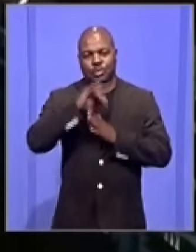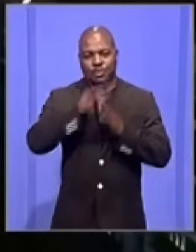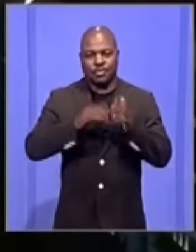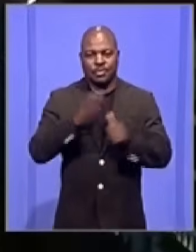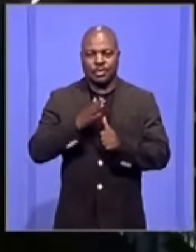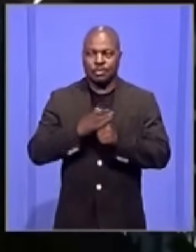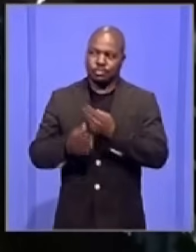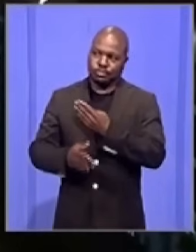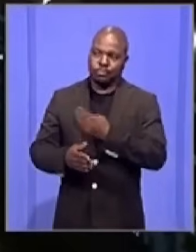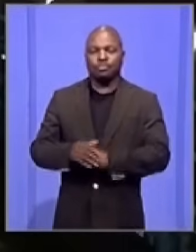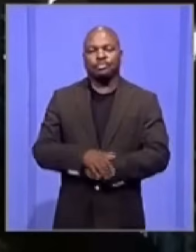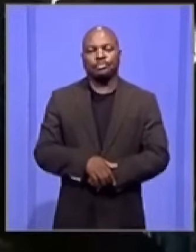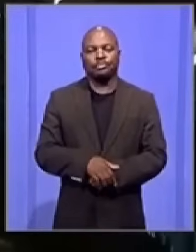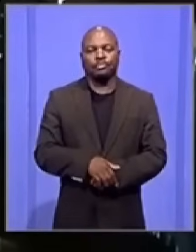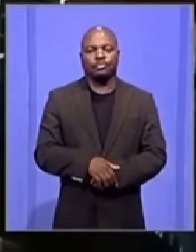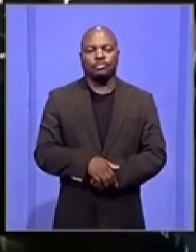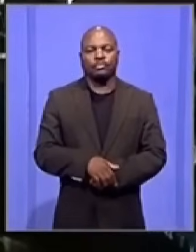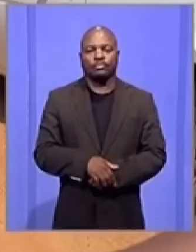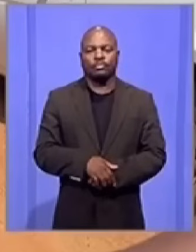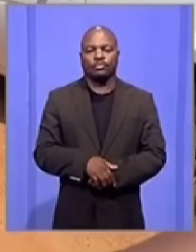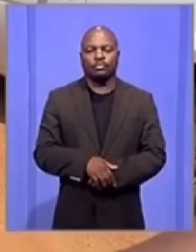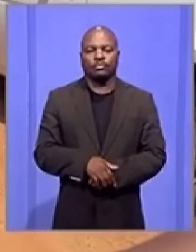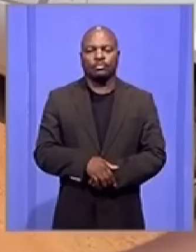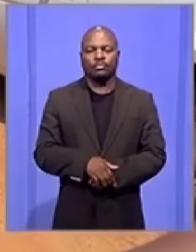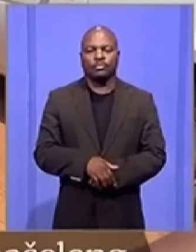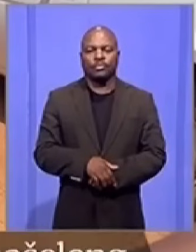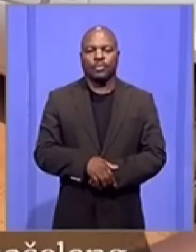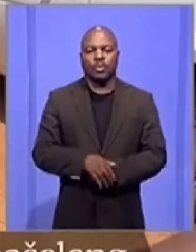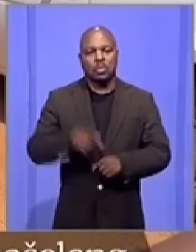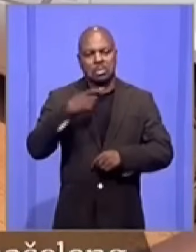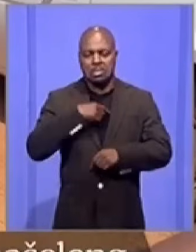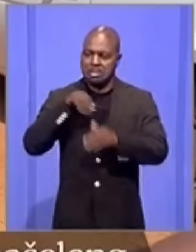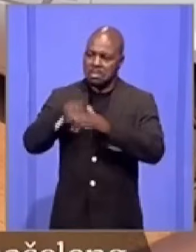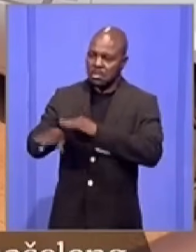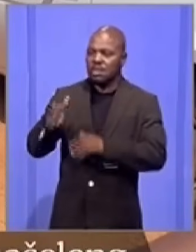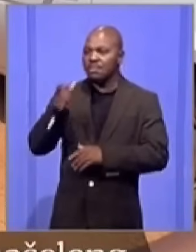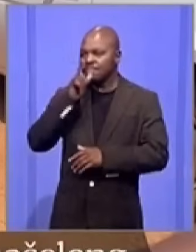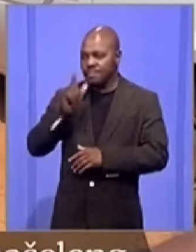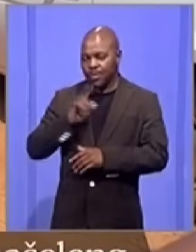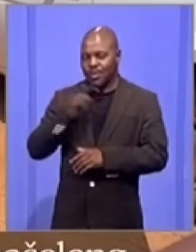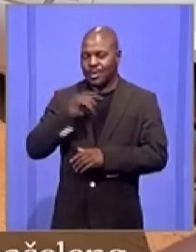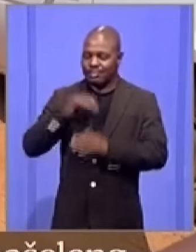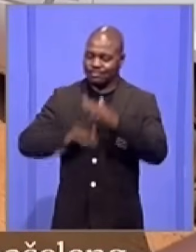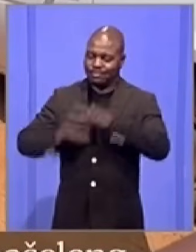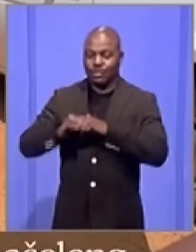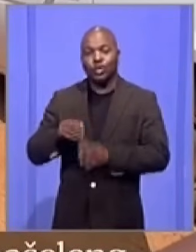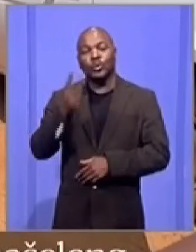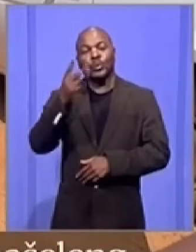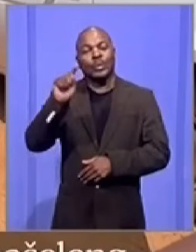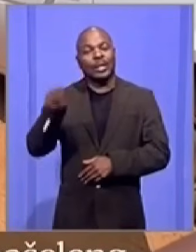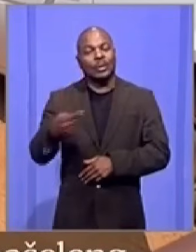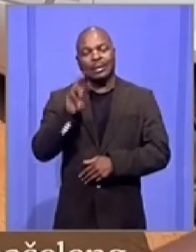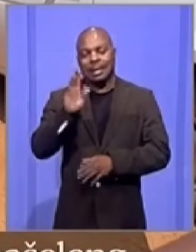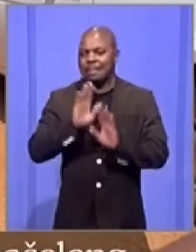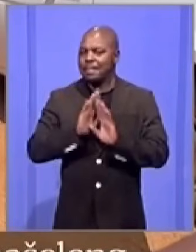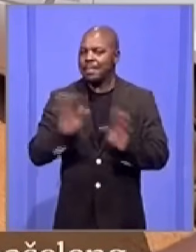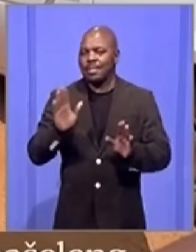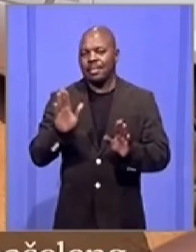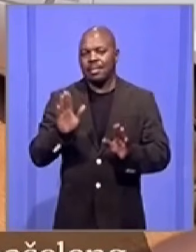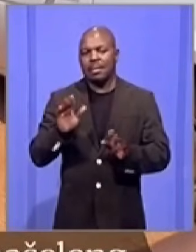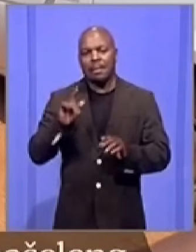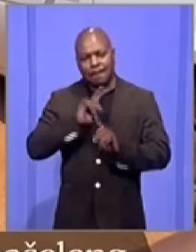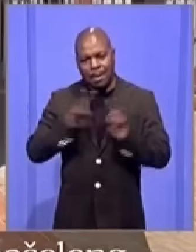tsa madireng a letjaji ge re ya ba re botsa gore limit ya rena ke 2000 rand ka letjaji mola ile gore